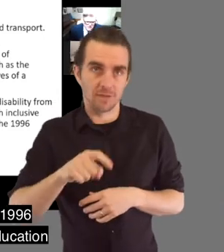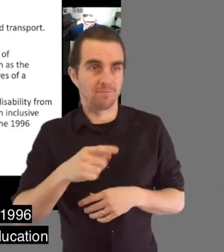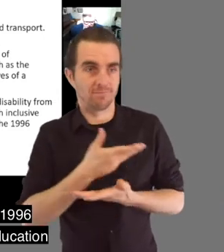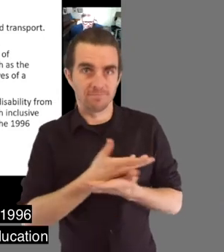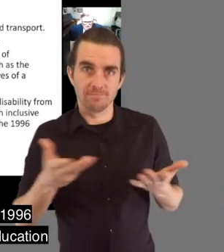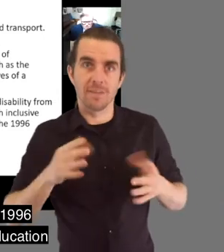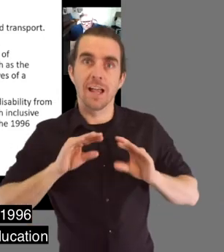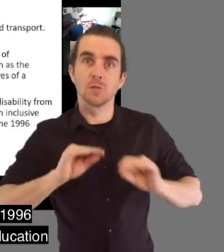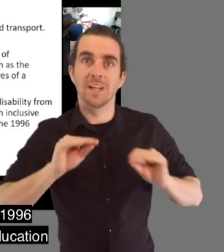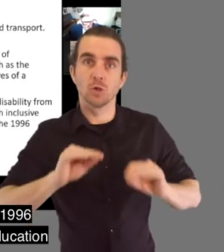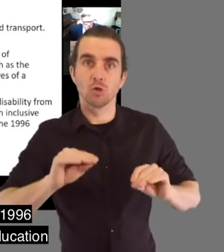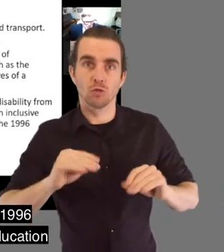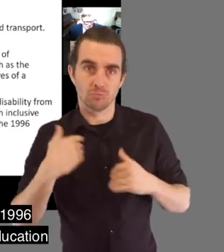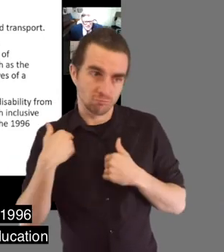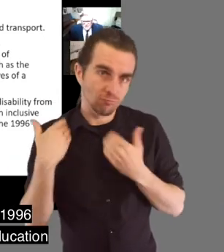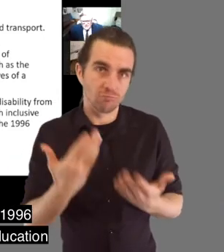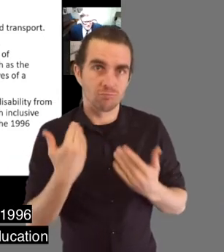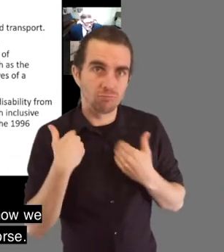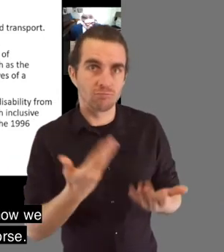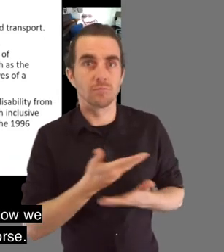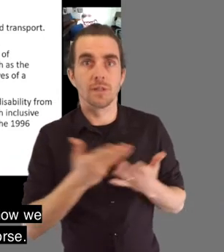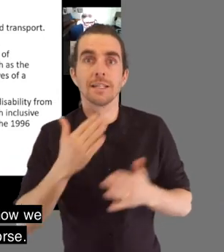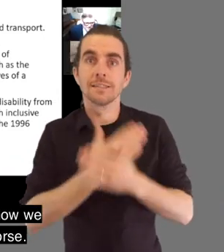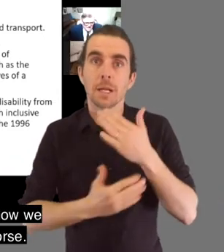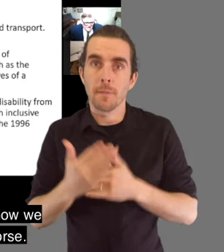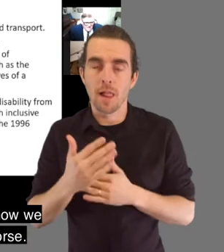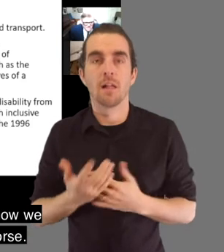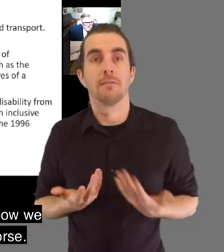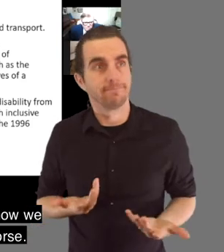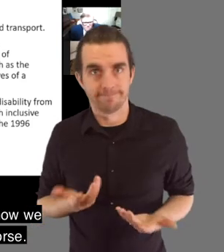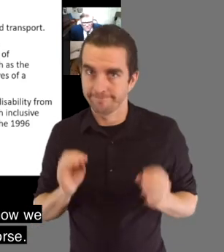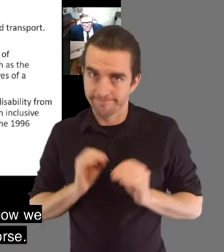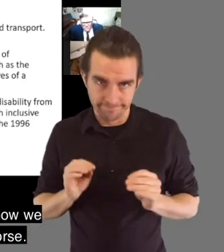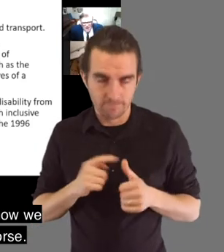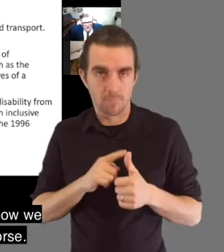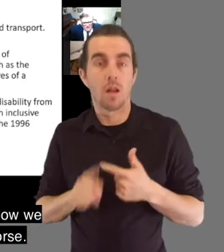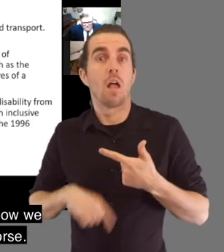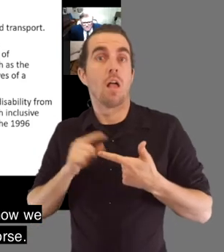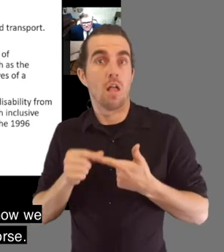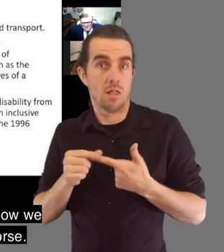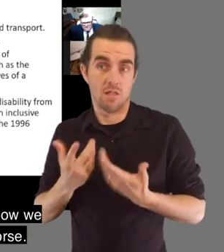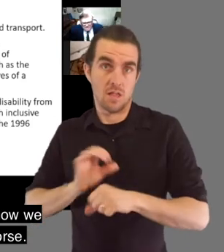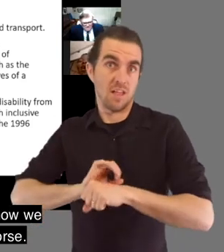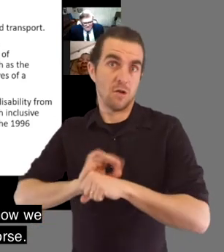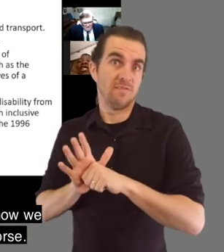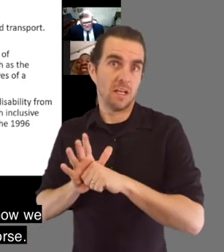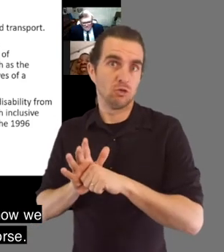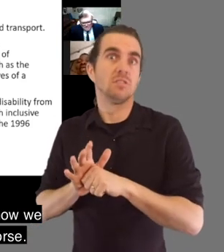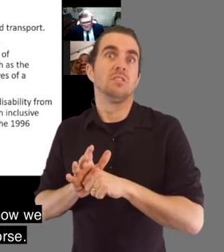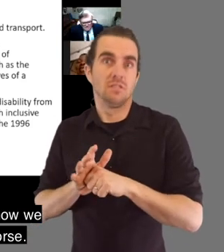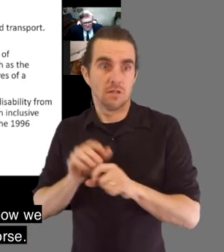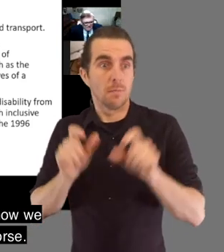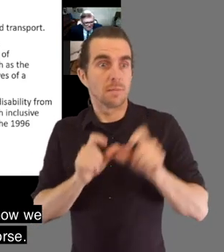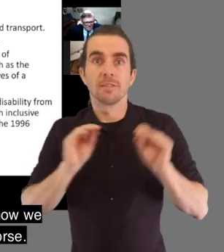1996 Education Act, which guarantees education for all disabled people, including now that we've got